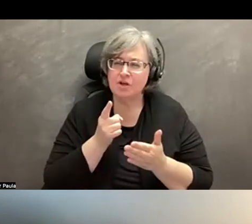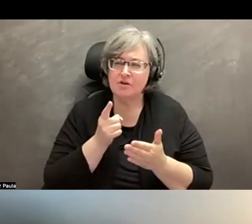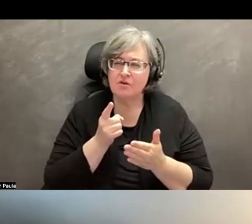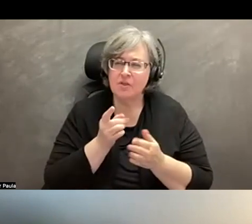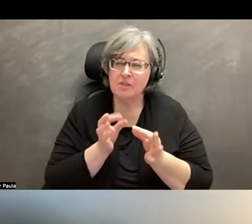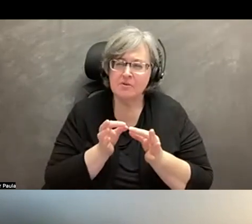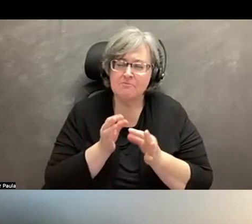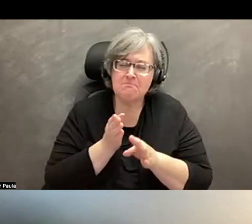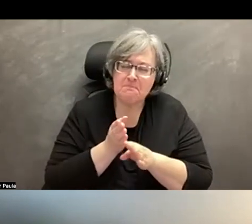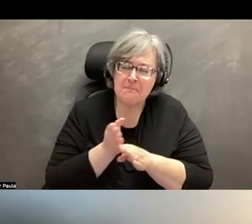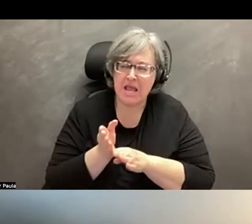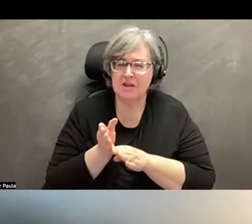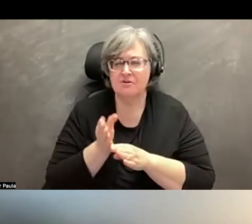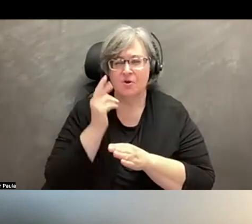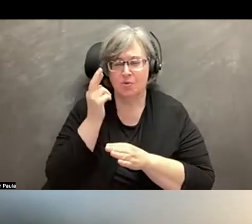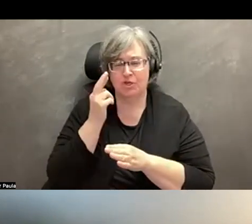you think